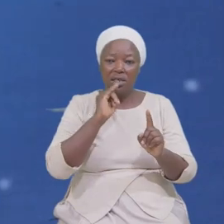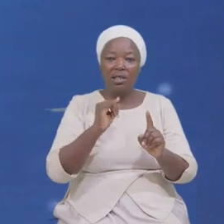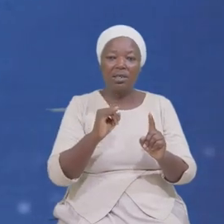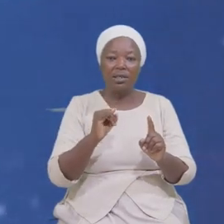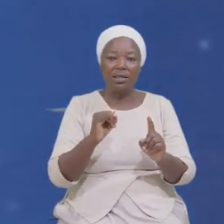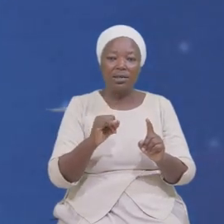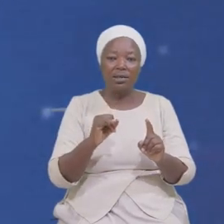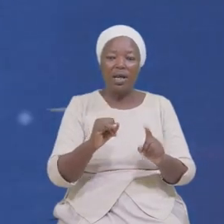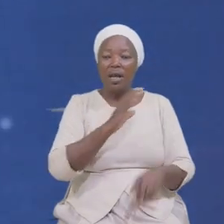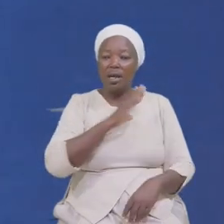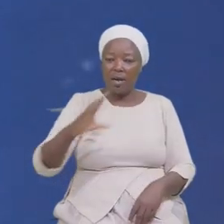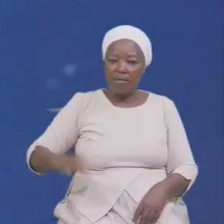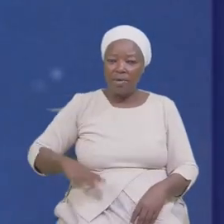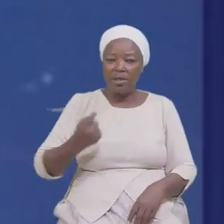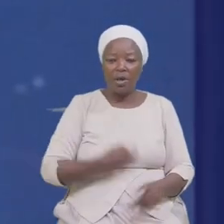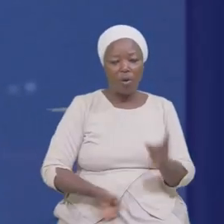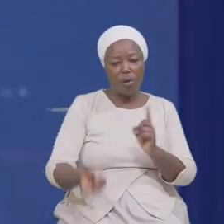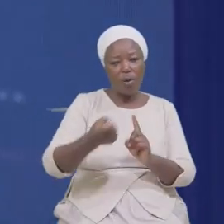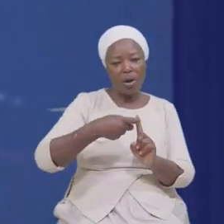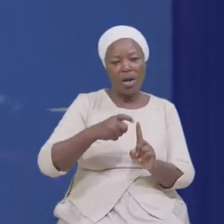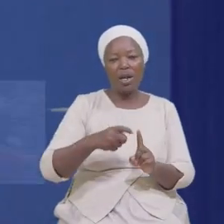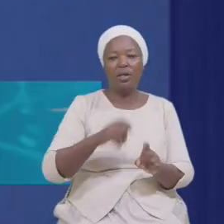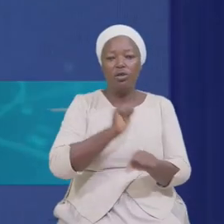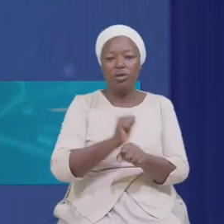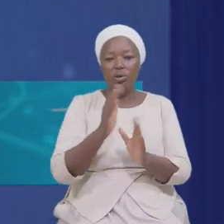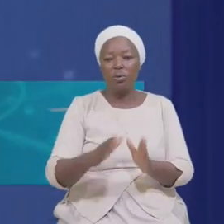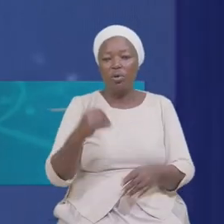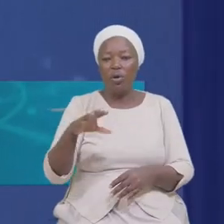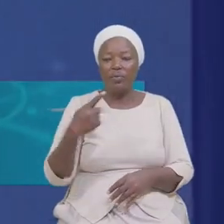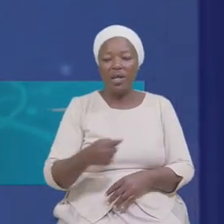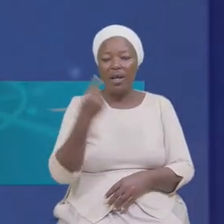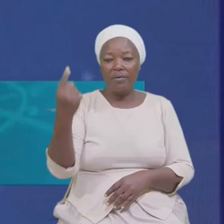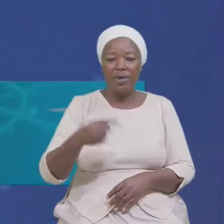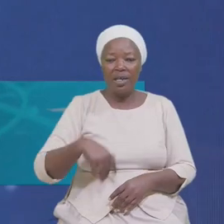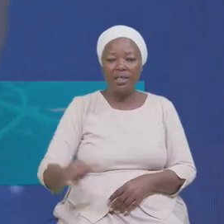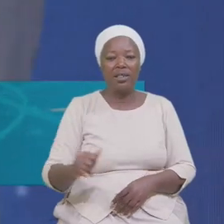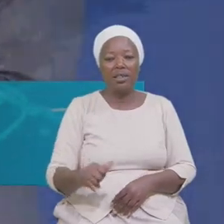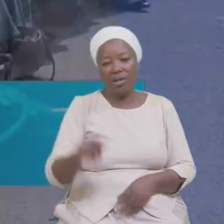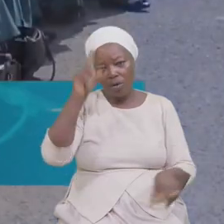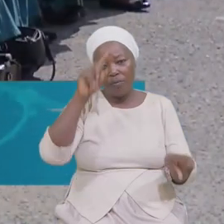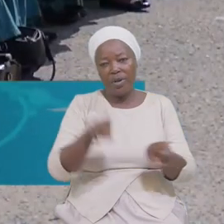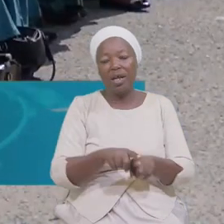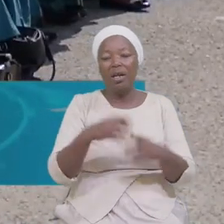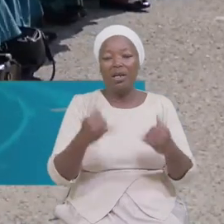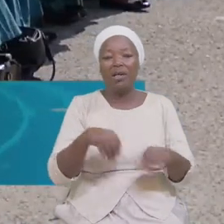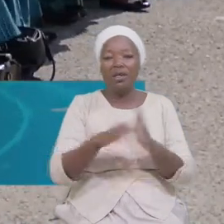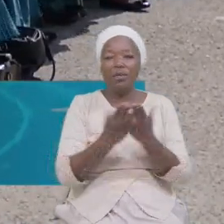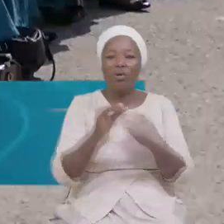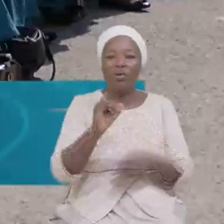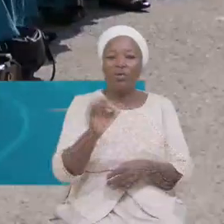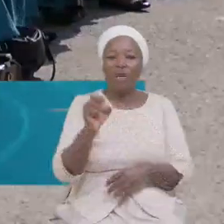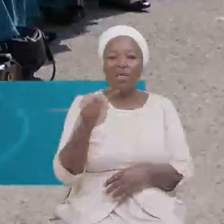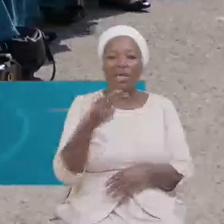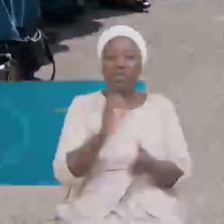the cornerstone of the everlasting covenant. Look at Isaiah chapter 28,